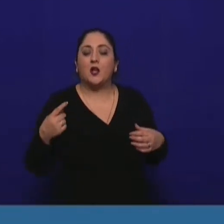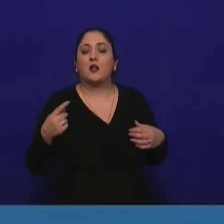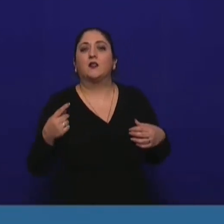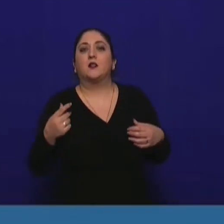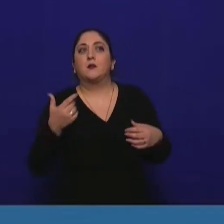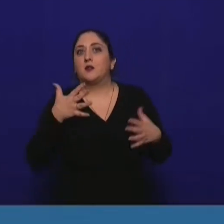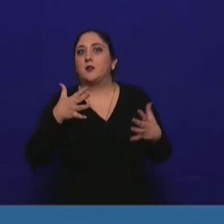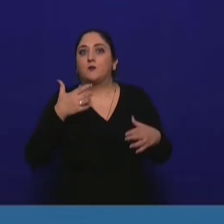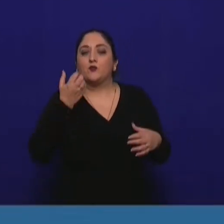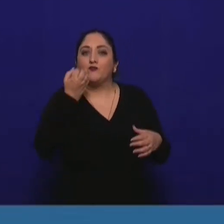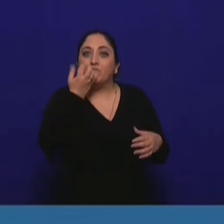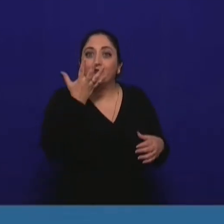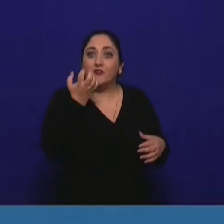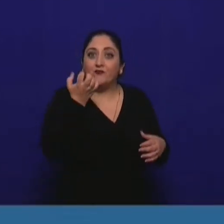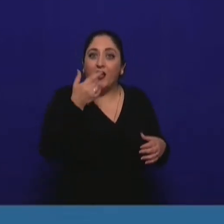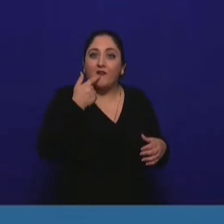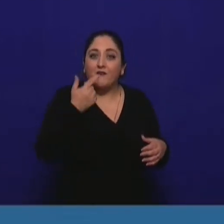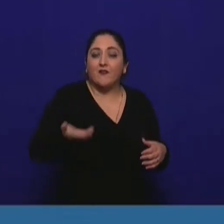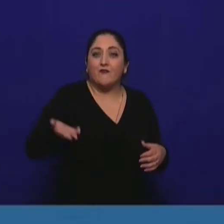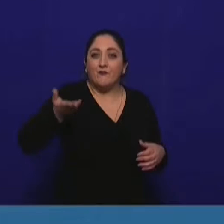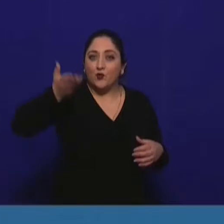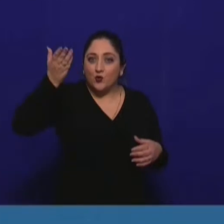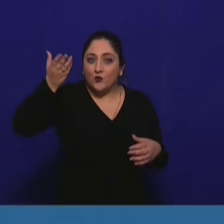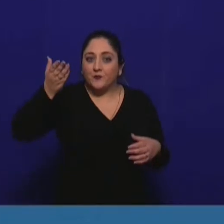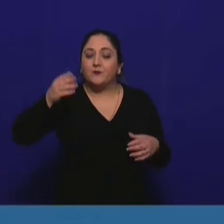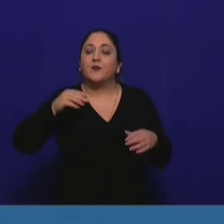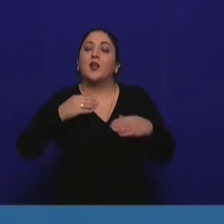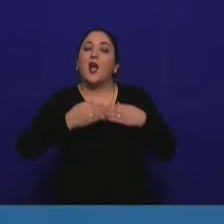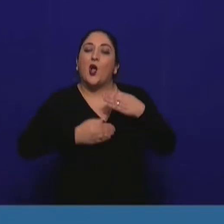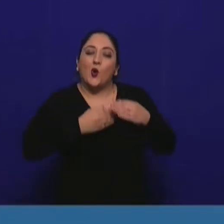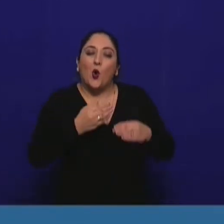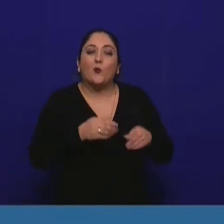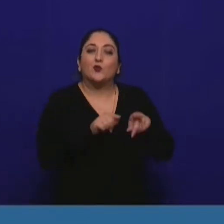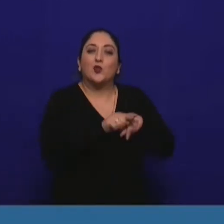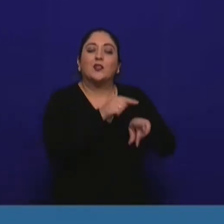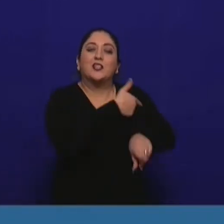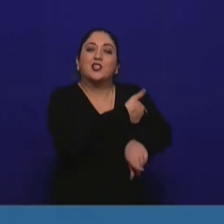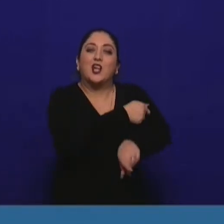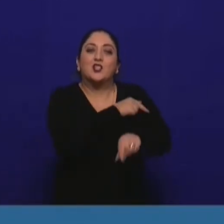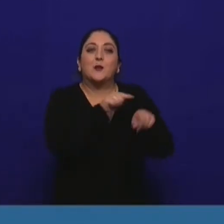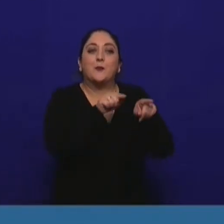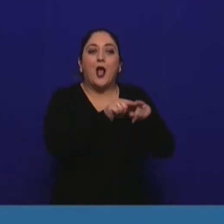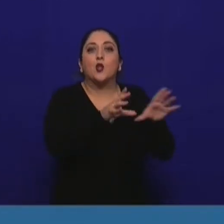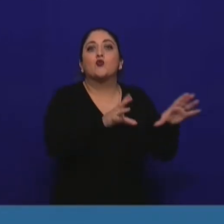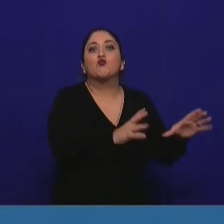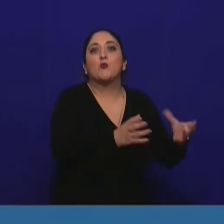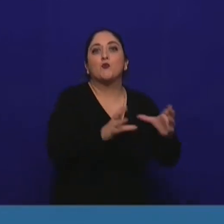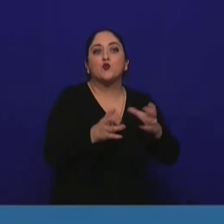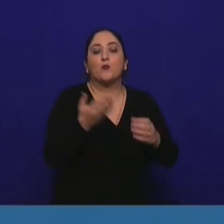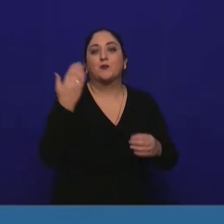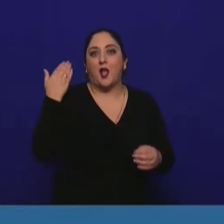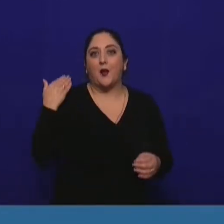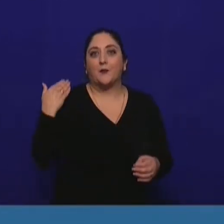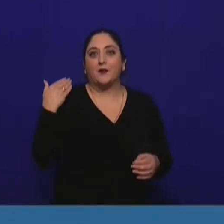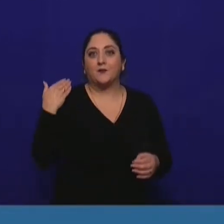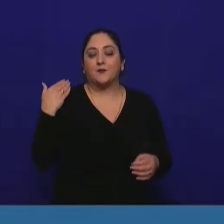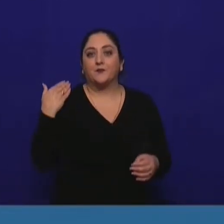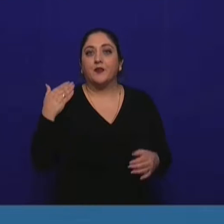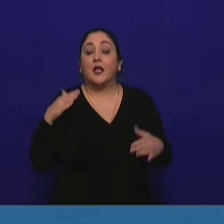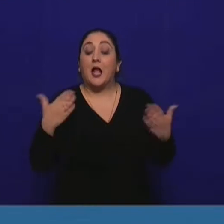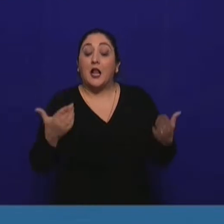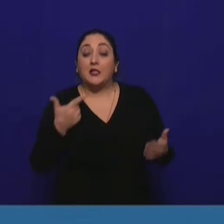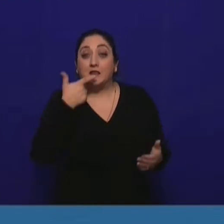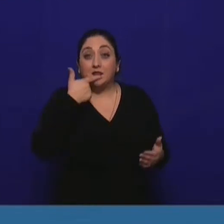ikunu il-fuq minn 55 sena ikunu qegħdin jingħataw il-Pfizer vaccine. U allura il-persuni li għandna età ta'